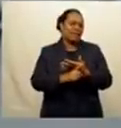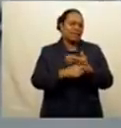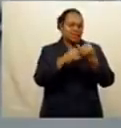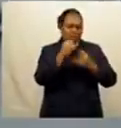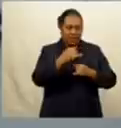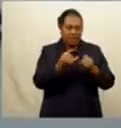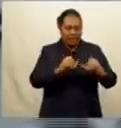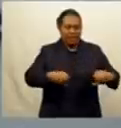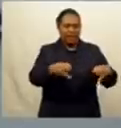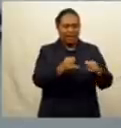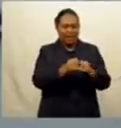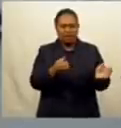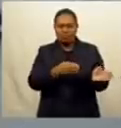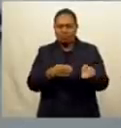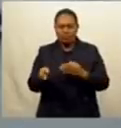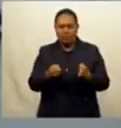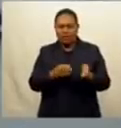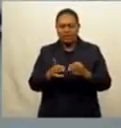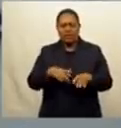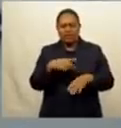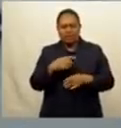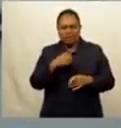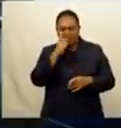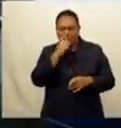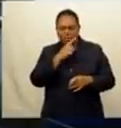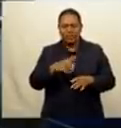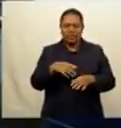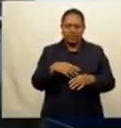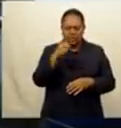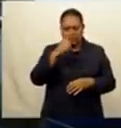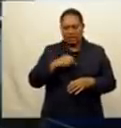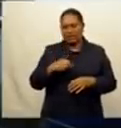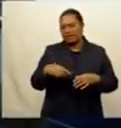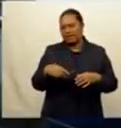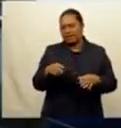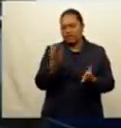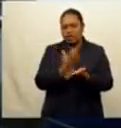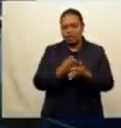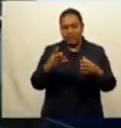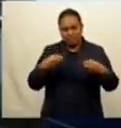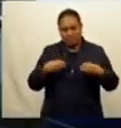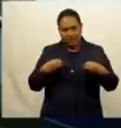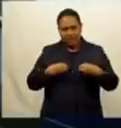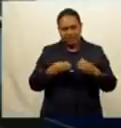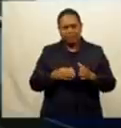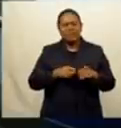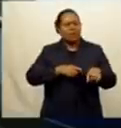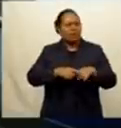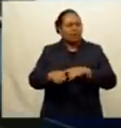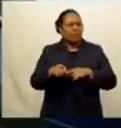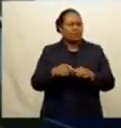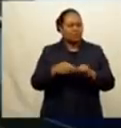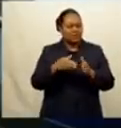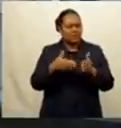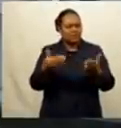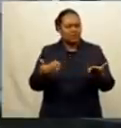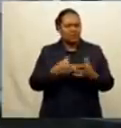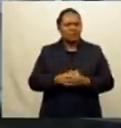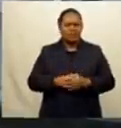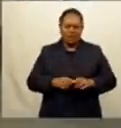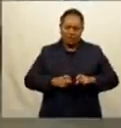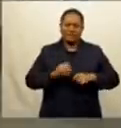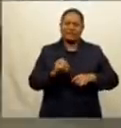movements, Skeggs says the commercial passenger segment of their business has stopped. Additionally, he says many of their tenancies have